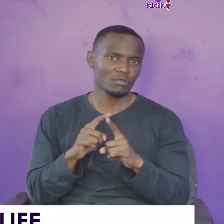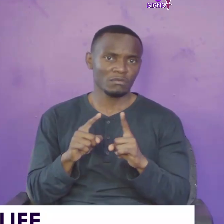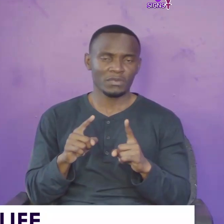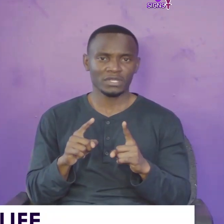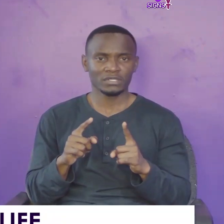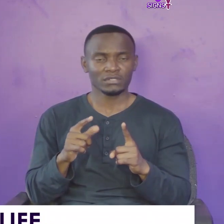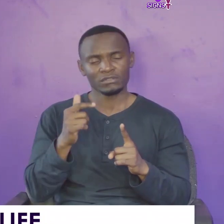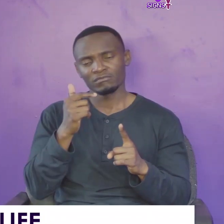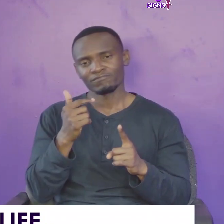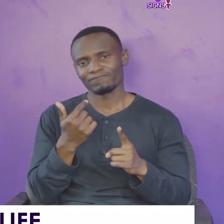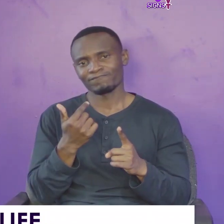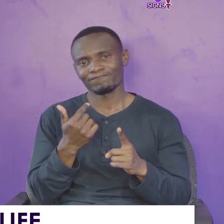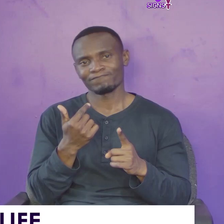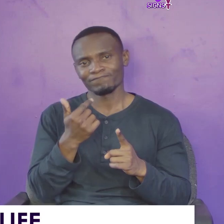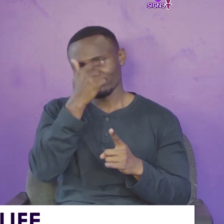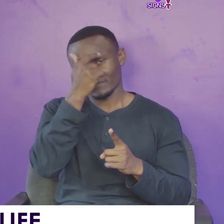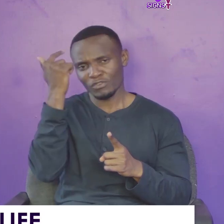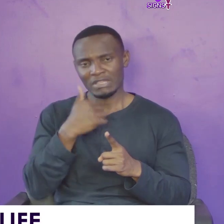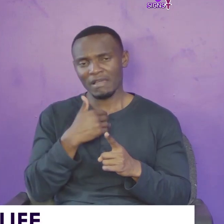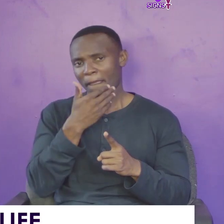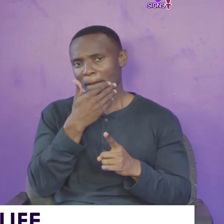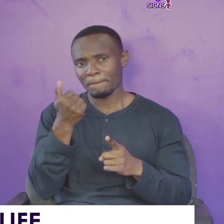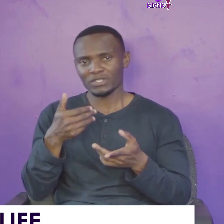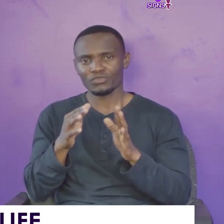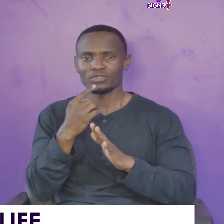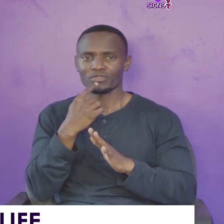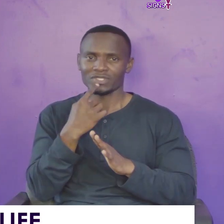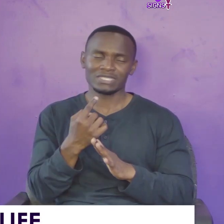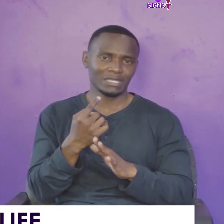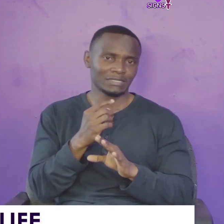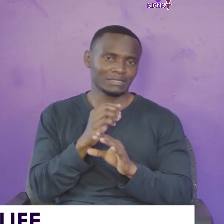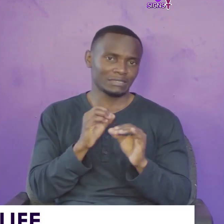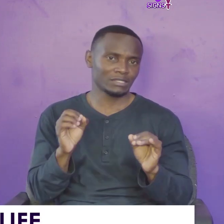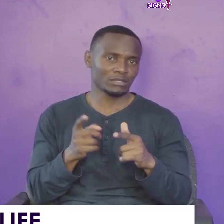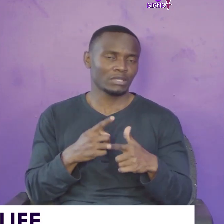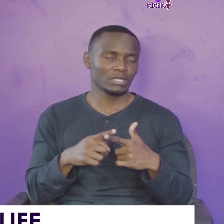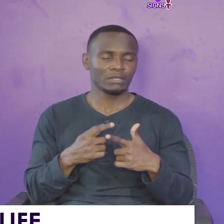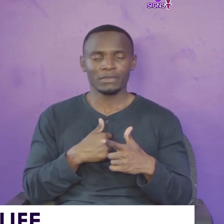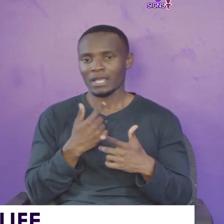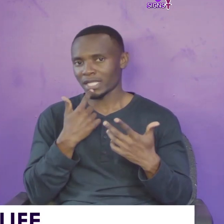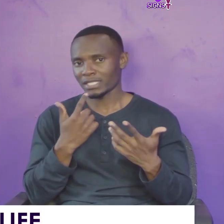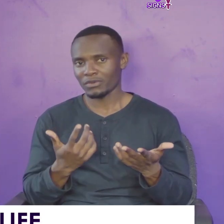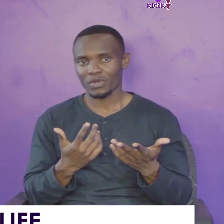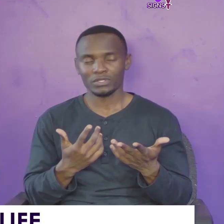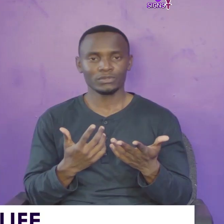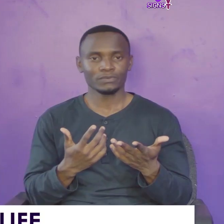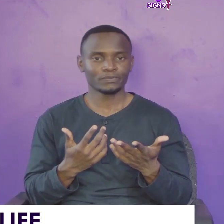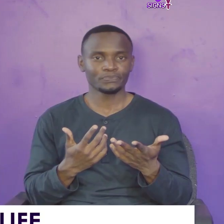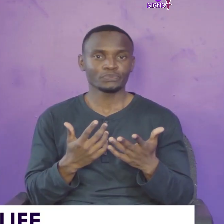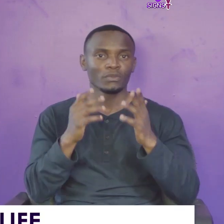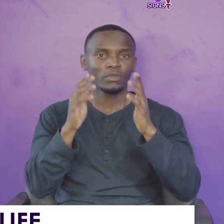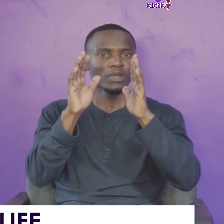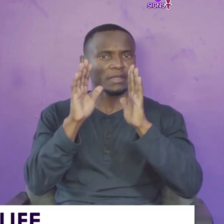lack of a better way of framing it, let me just say, isn't it important for leaderships to empower